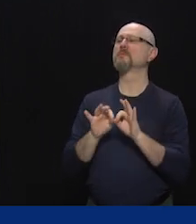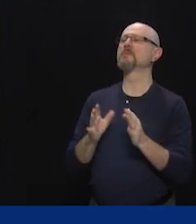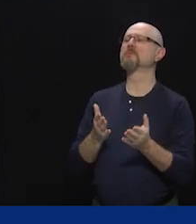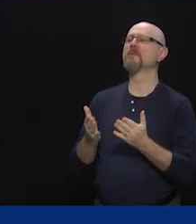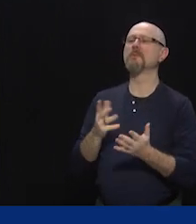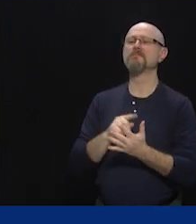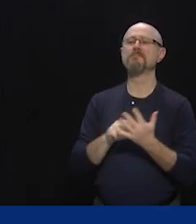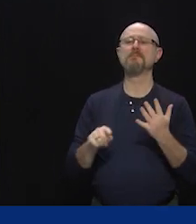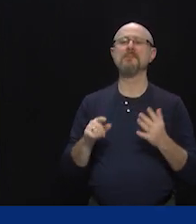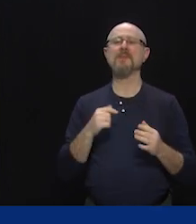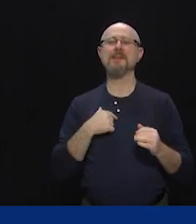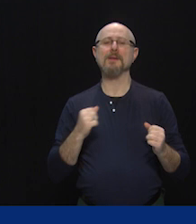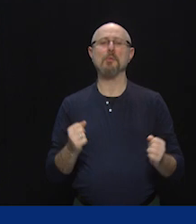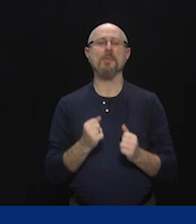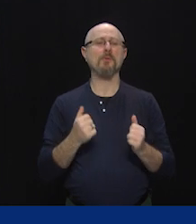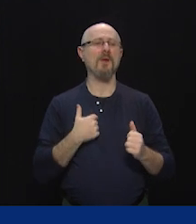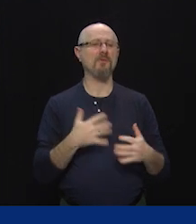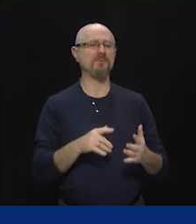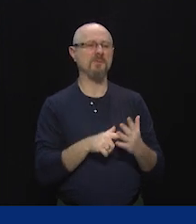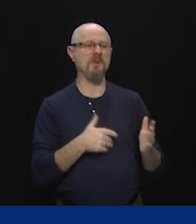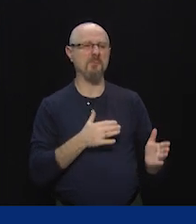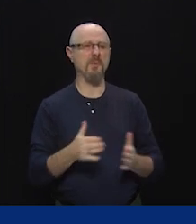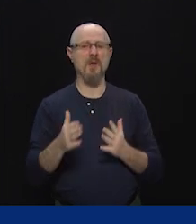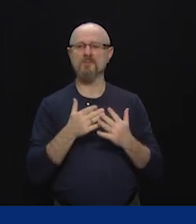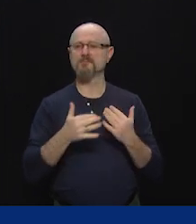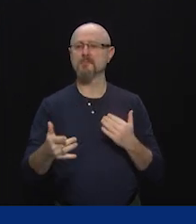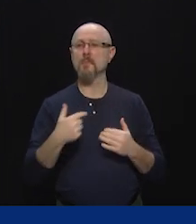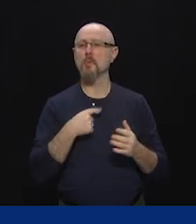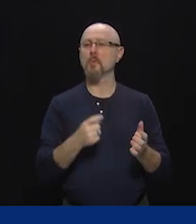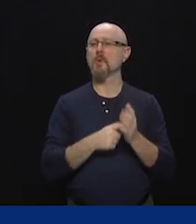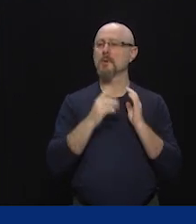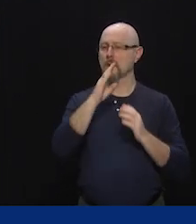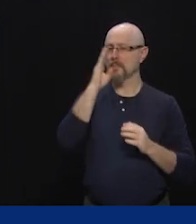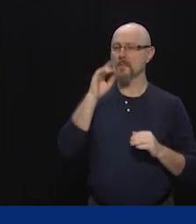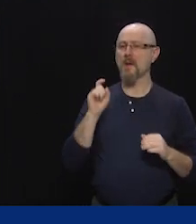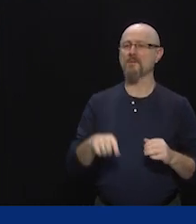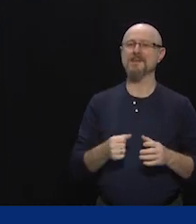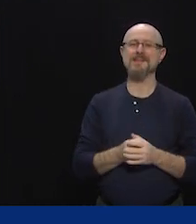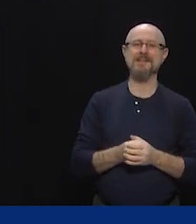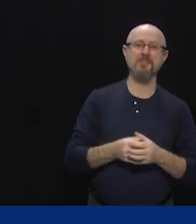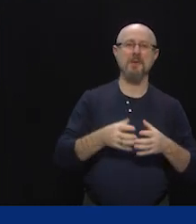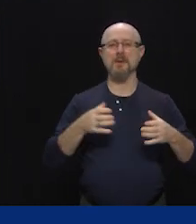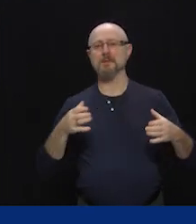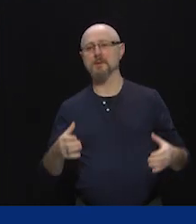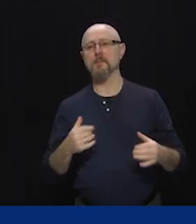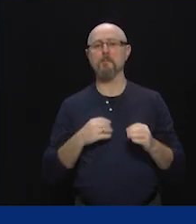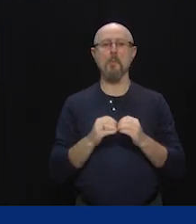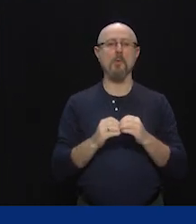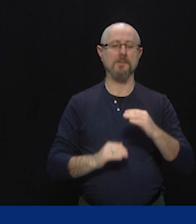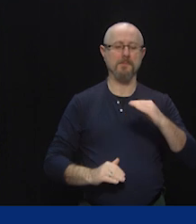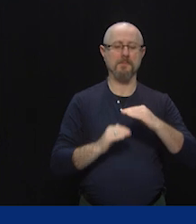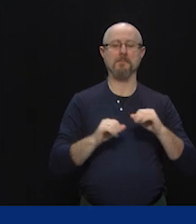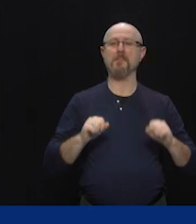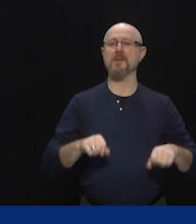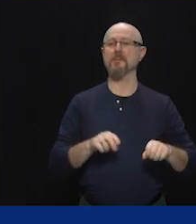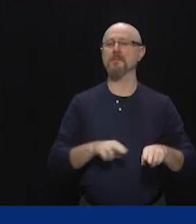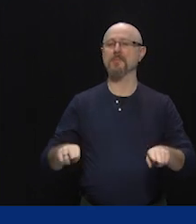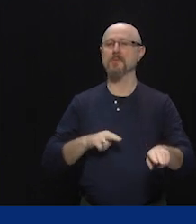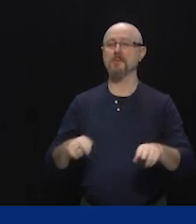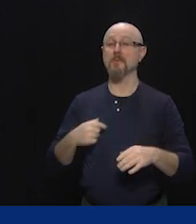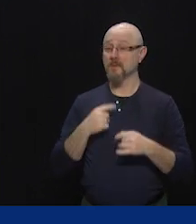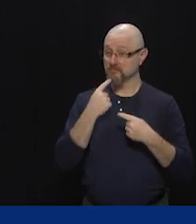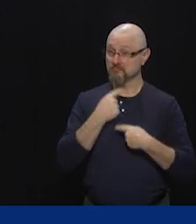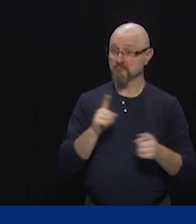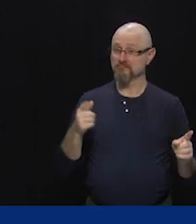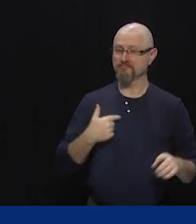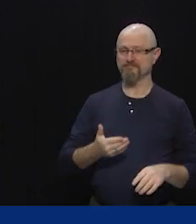plan, and it's been working right now. We required hospitals to scale up their capacity. This was not done this week or even last week. This was talked about at